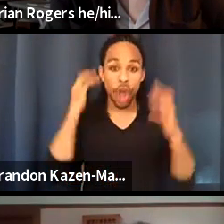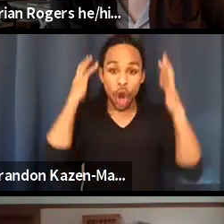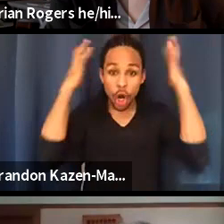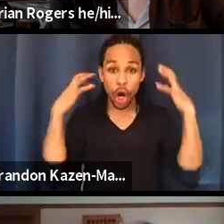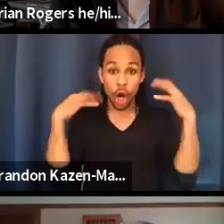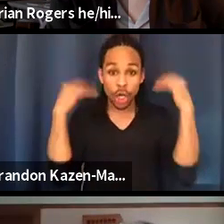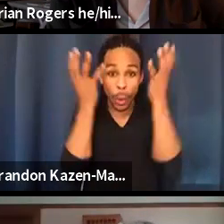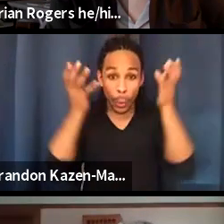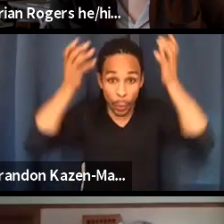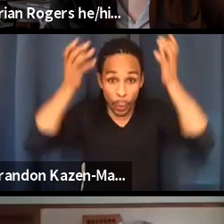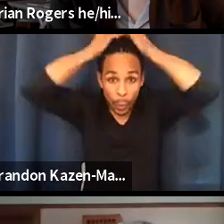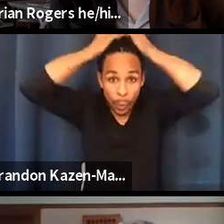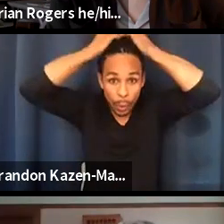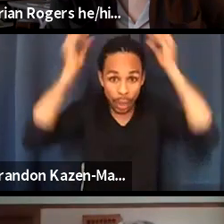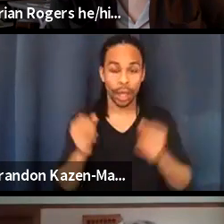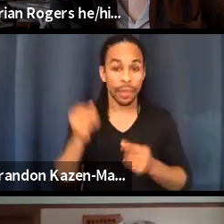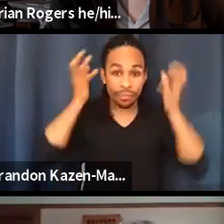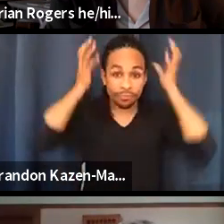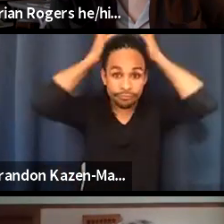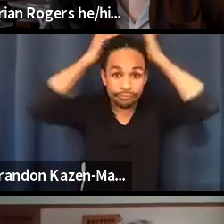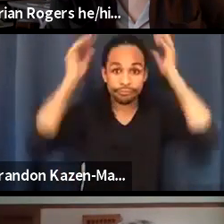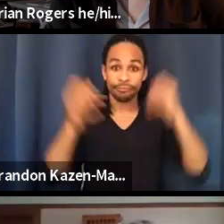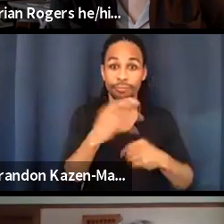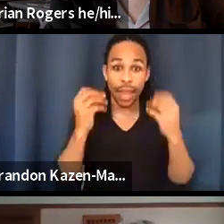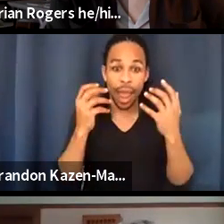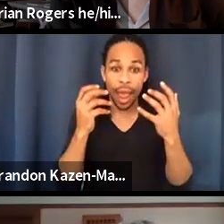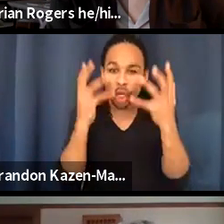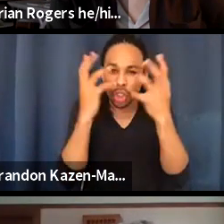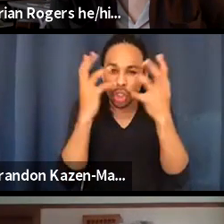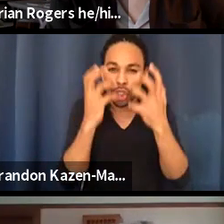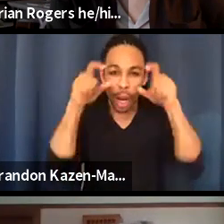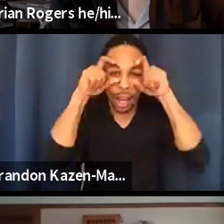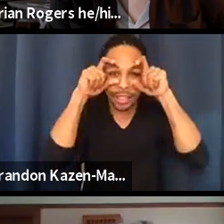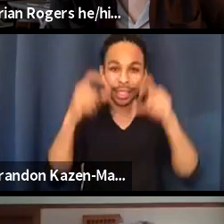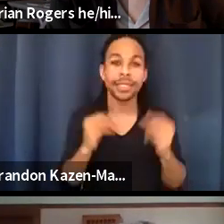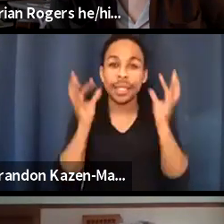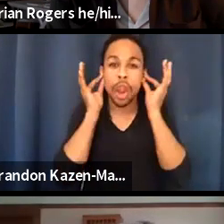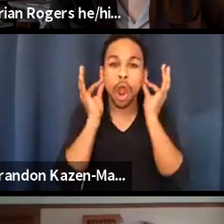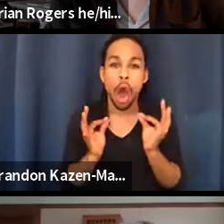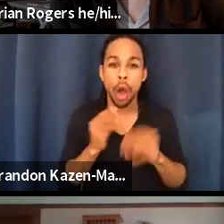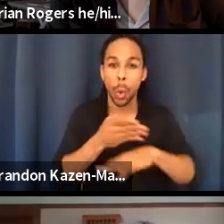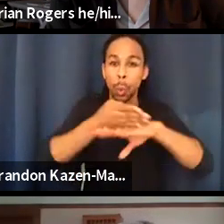top of my head and dark glasses and long wooden earrings.